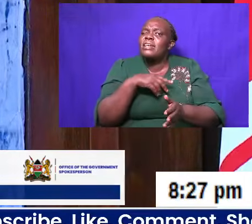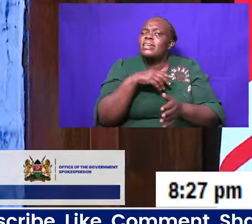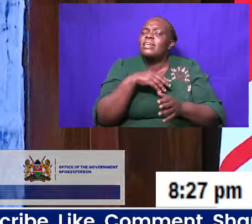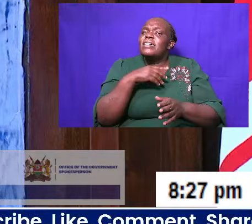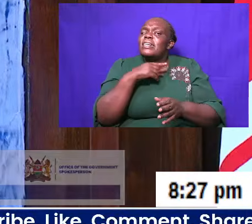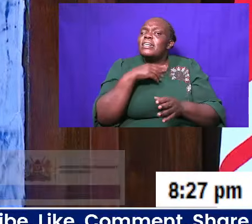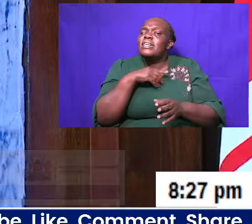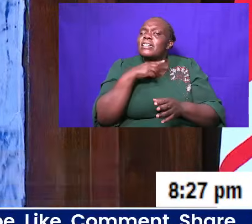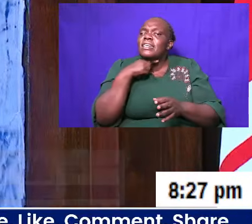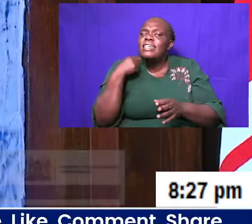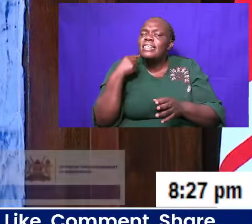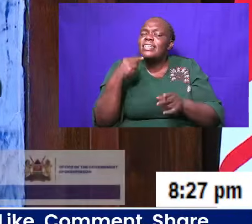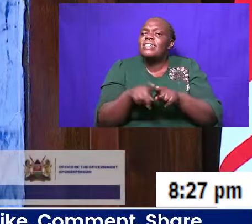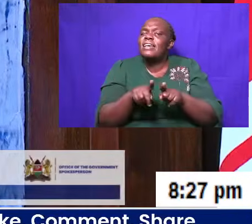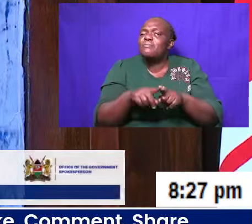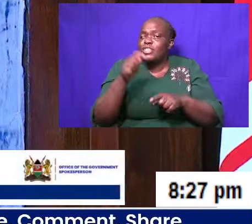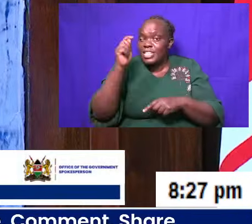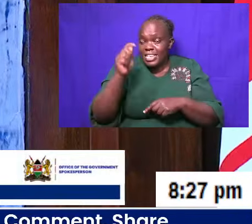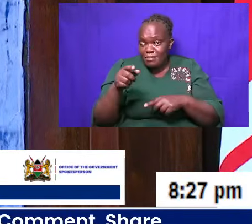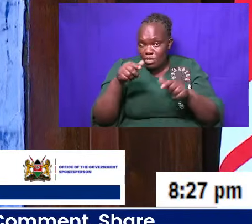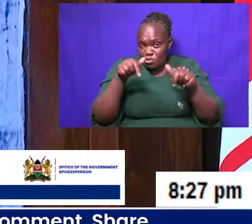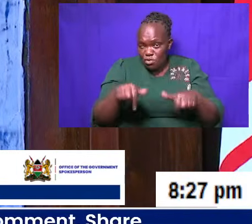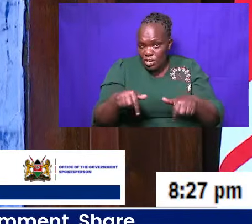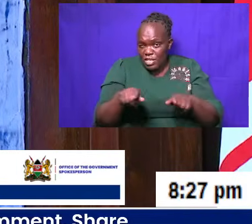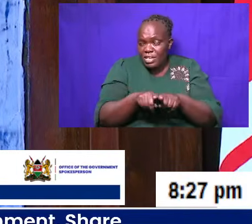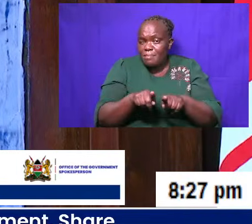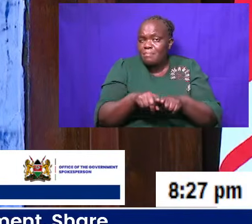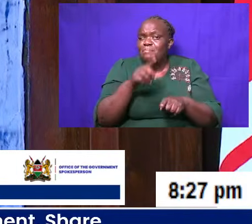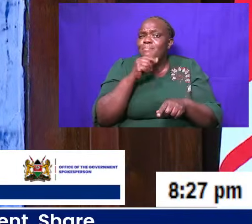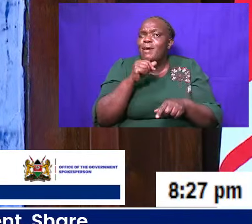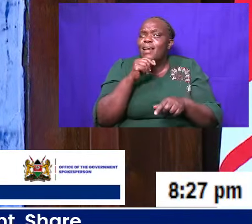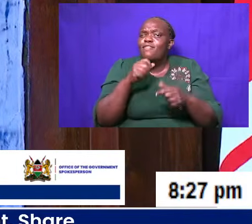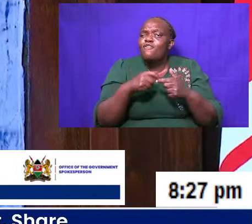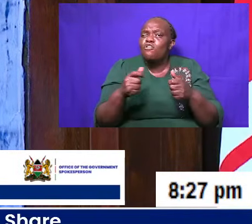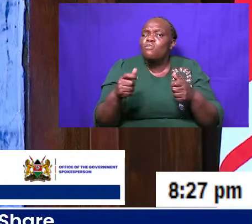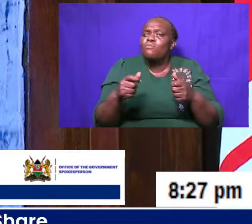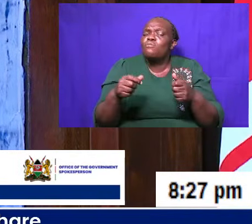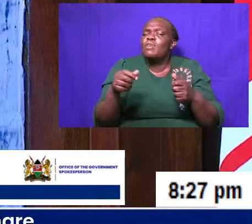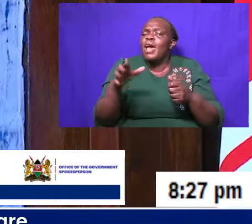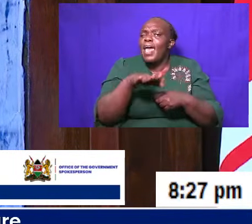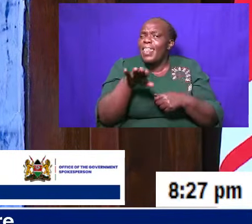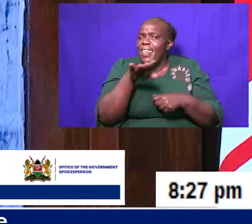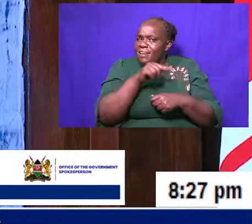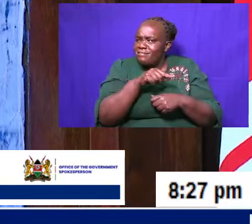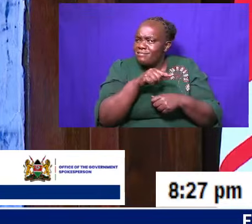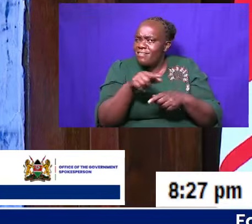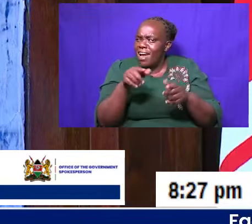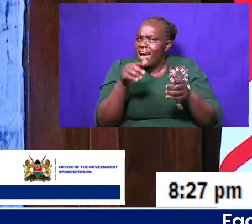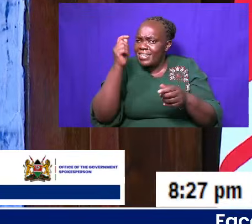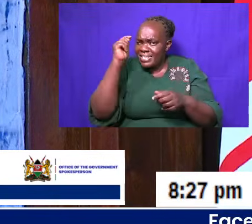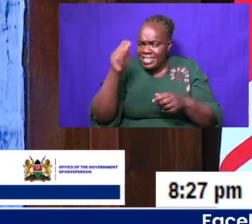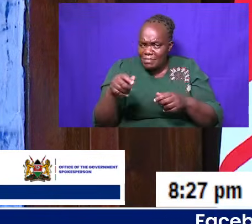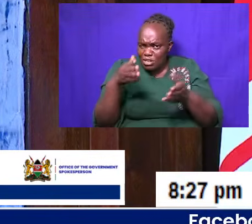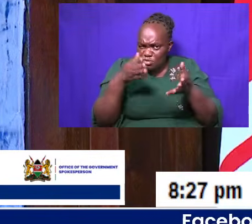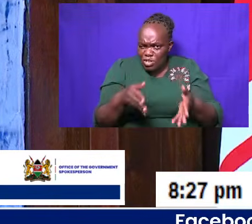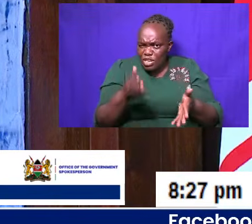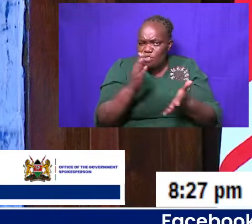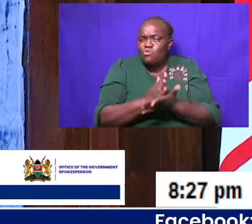today. There was also that gentleman from the T-zone. Again, the judgment is out today. And we are